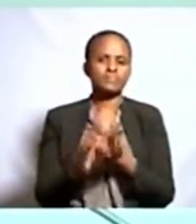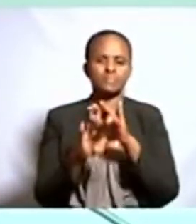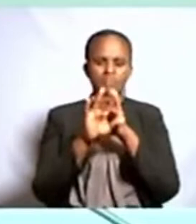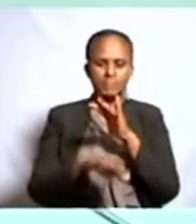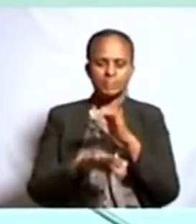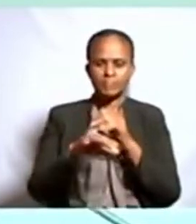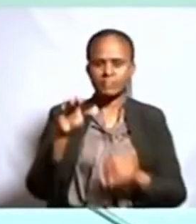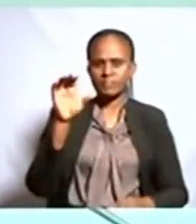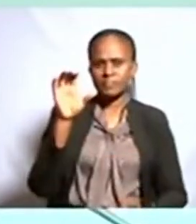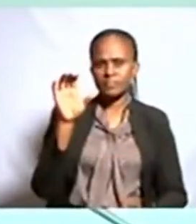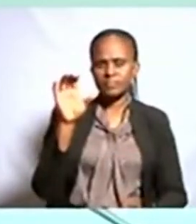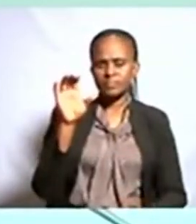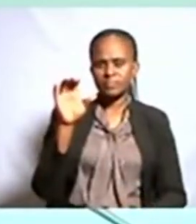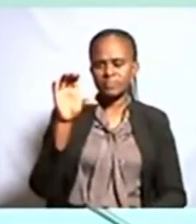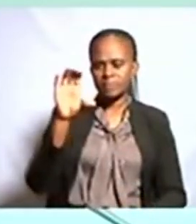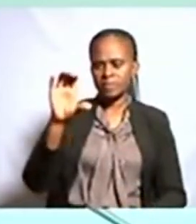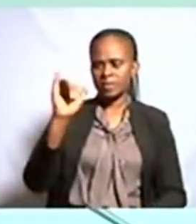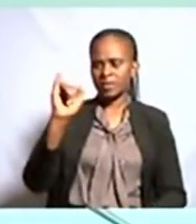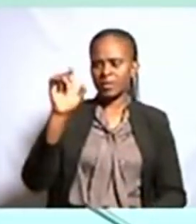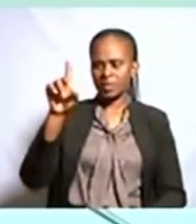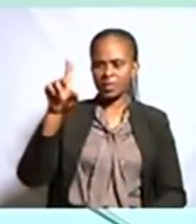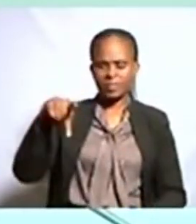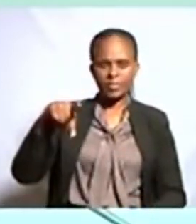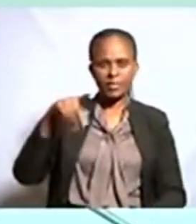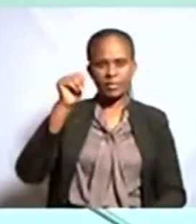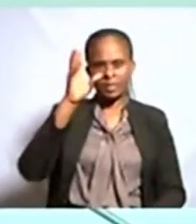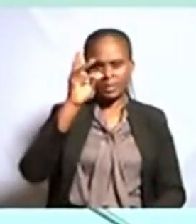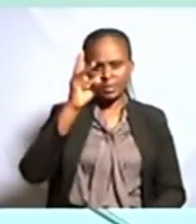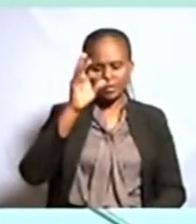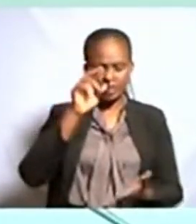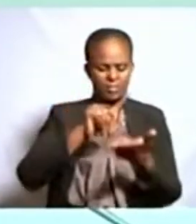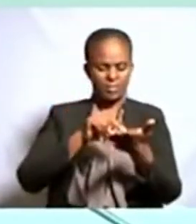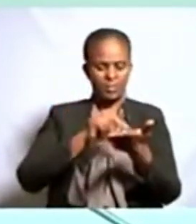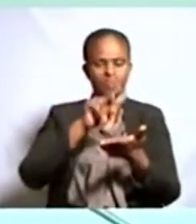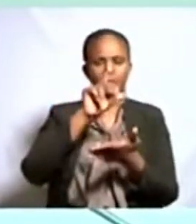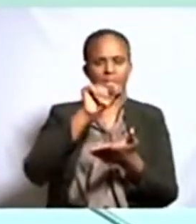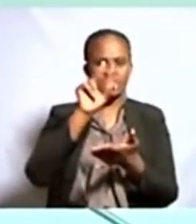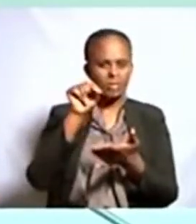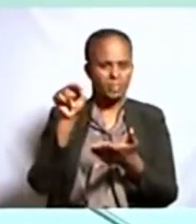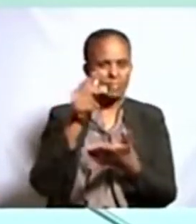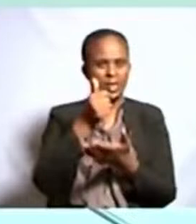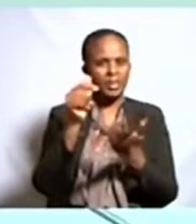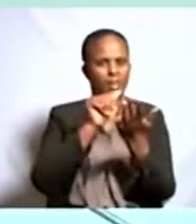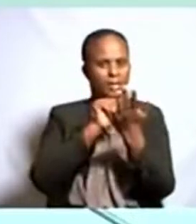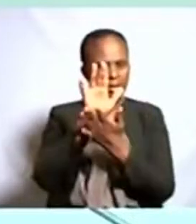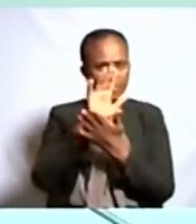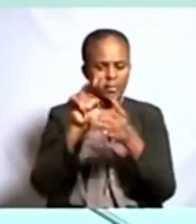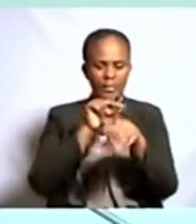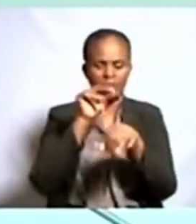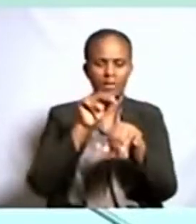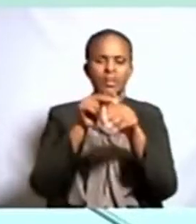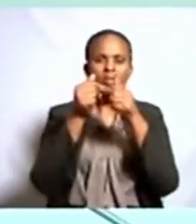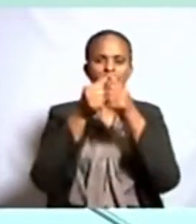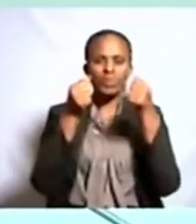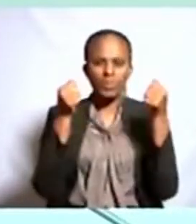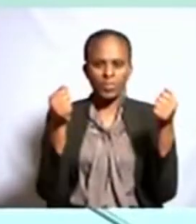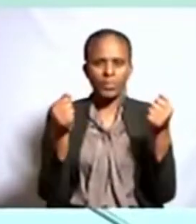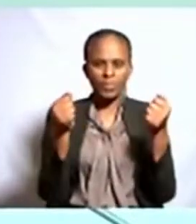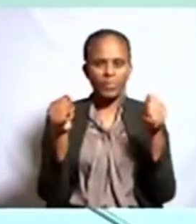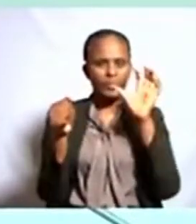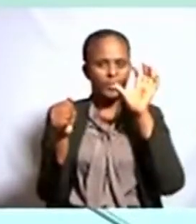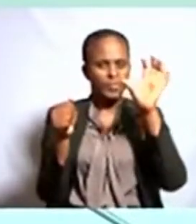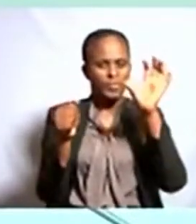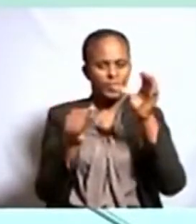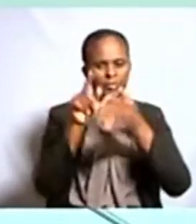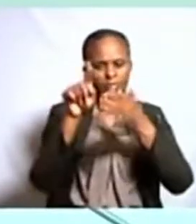the CIDP. On 16th November 2020, another advert was published in the national press by Provincial Administration to